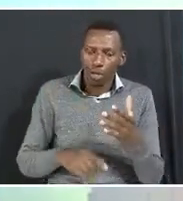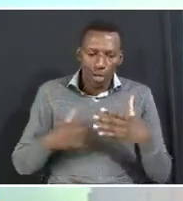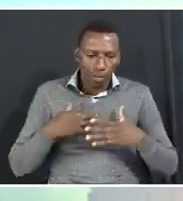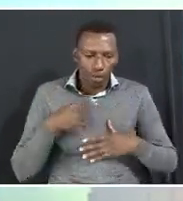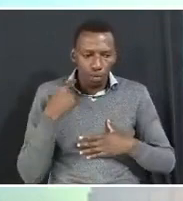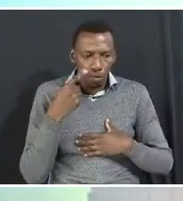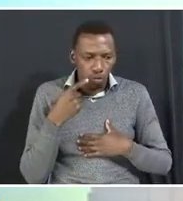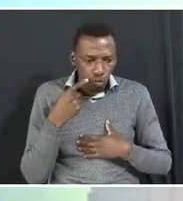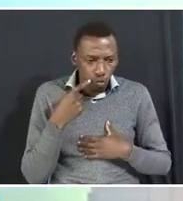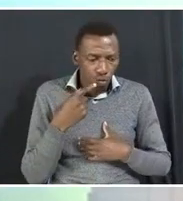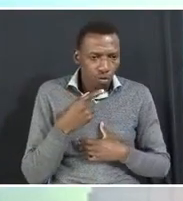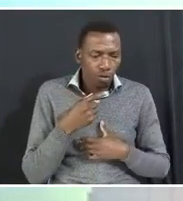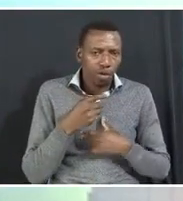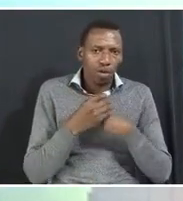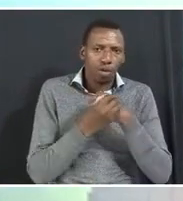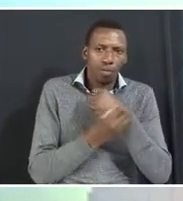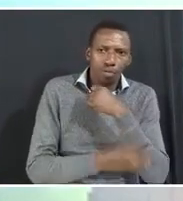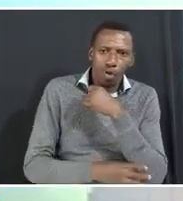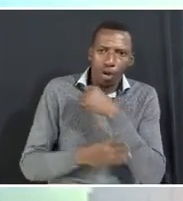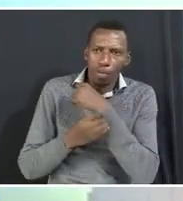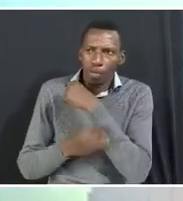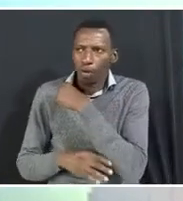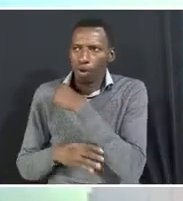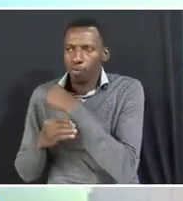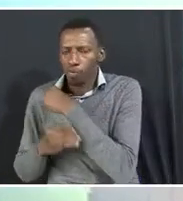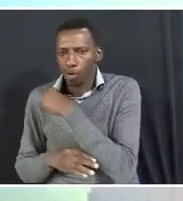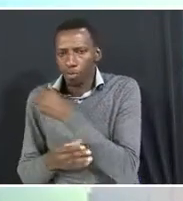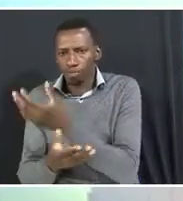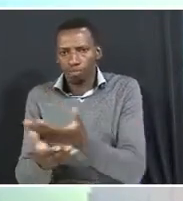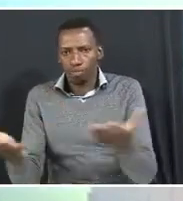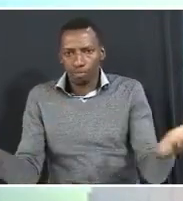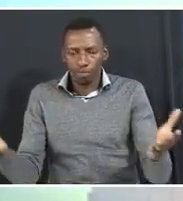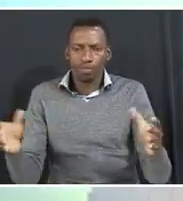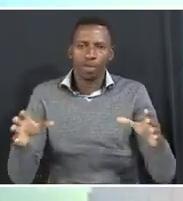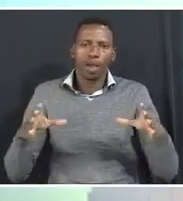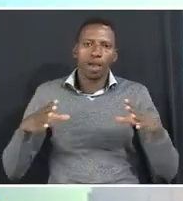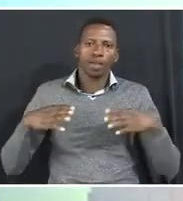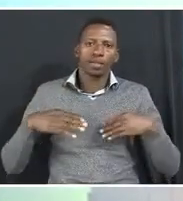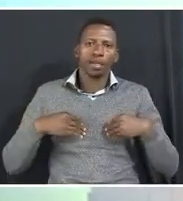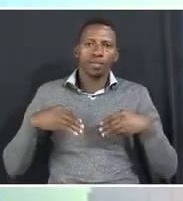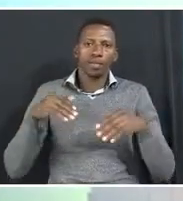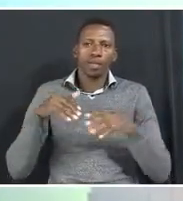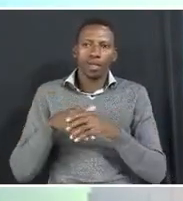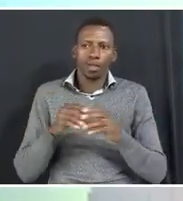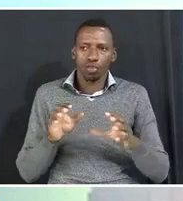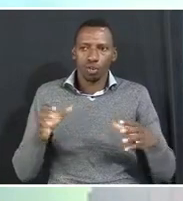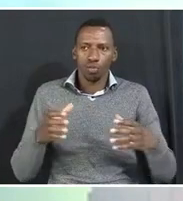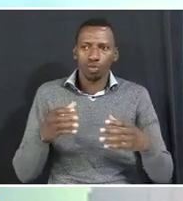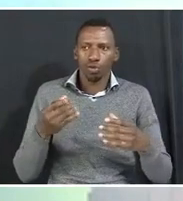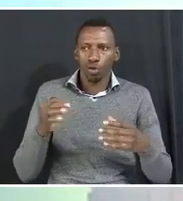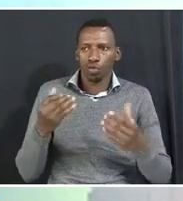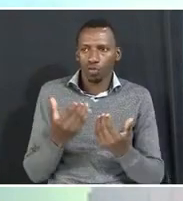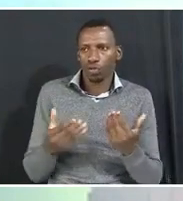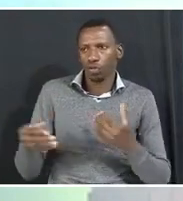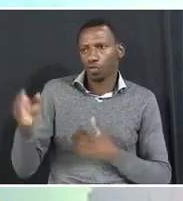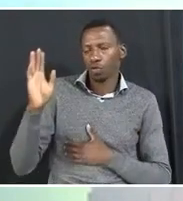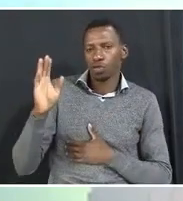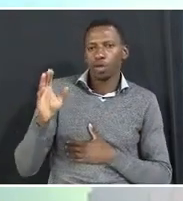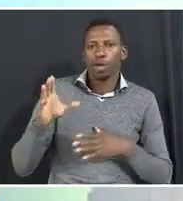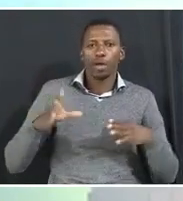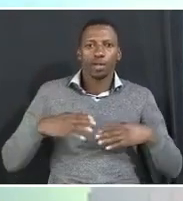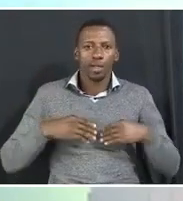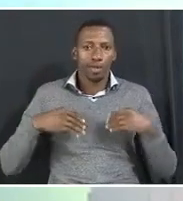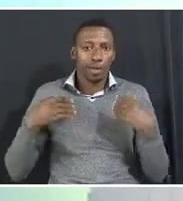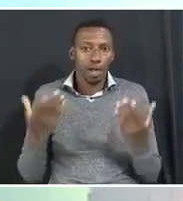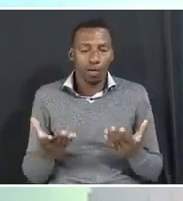marginalized are given a place of belonging. They are accepted into the community of God's children. And the way they are accepted is